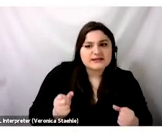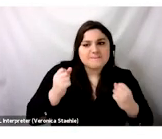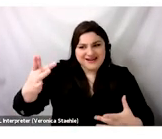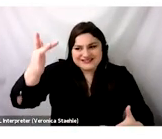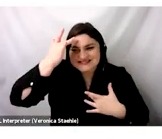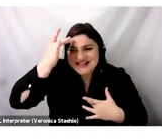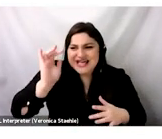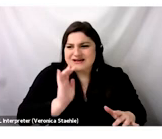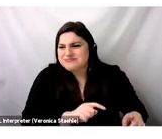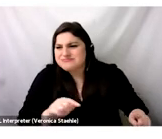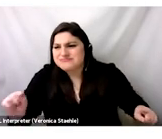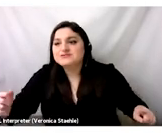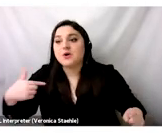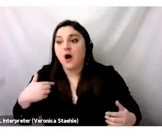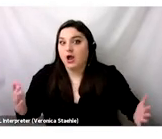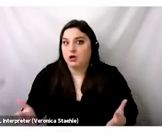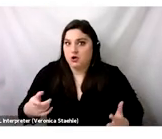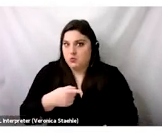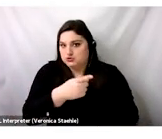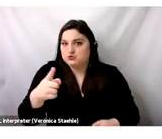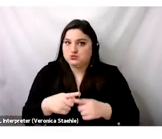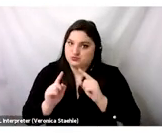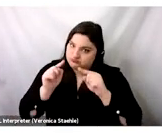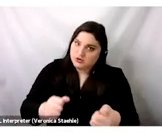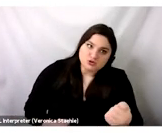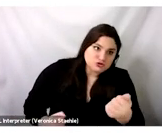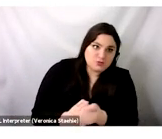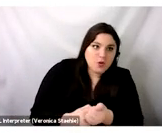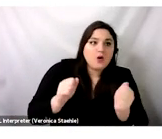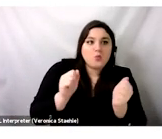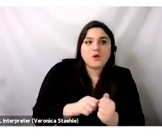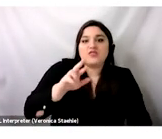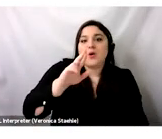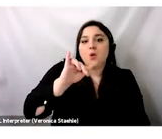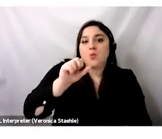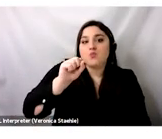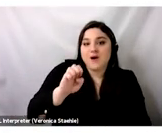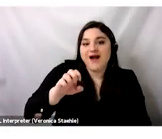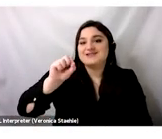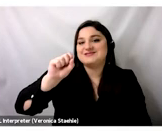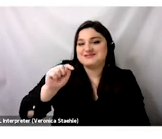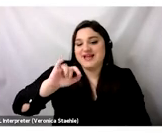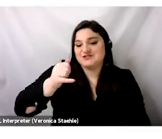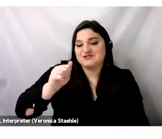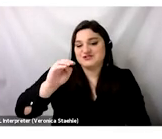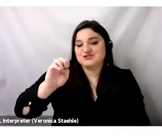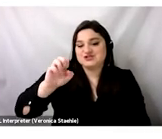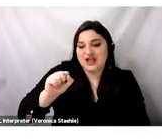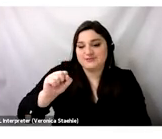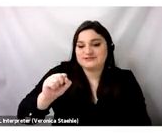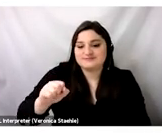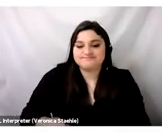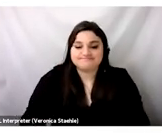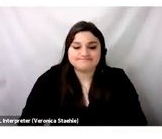I highly encourage you to support Rise St. James and Sharon Levine's work in Louisiana.